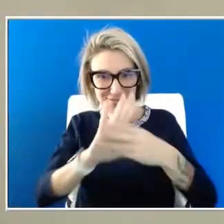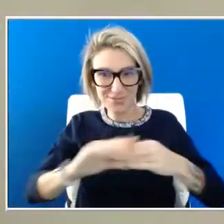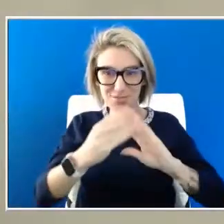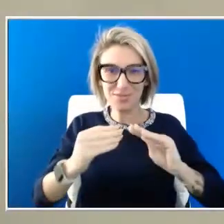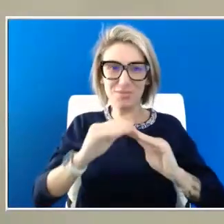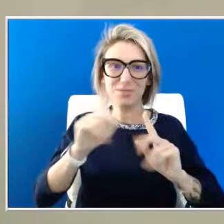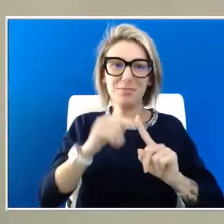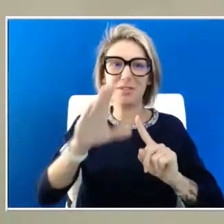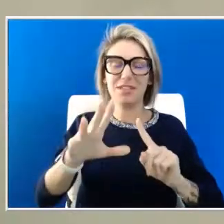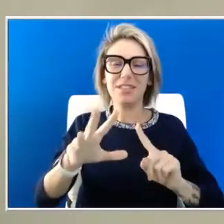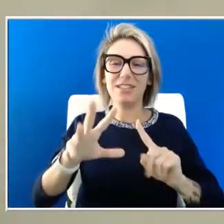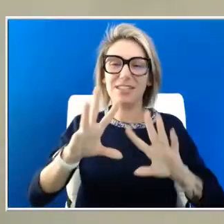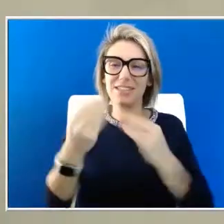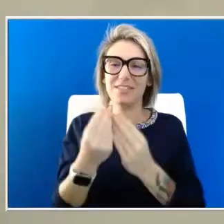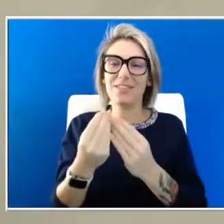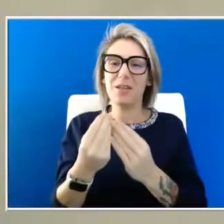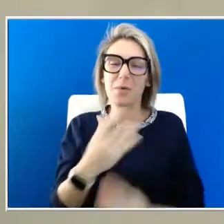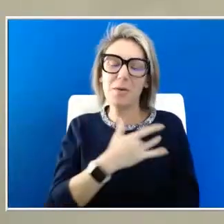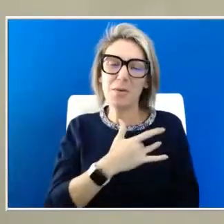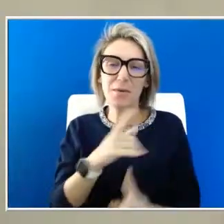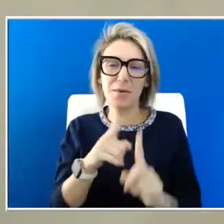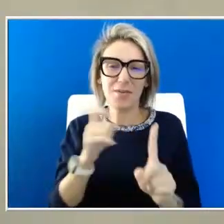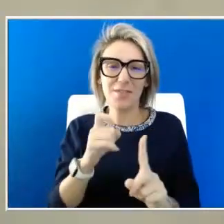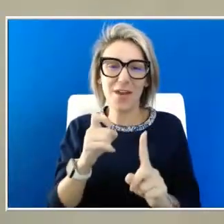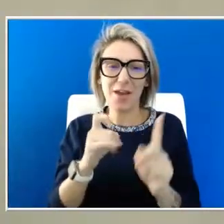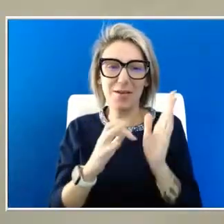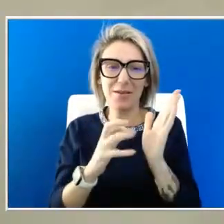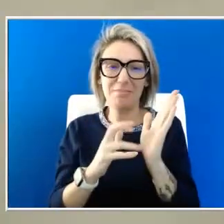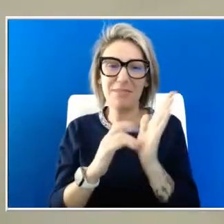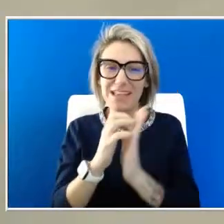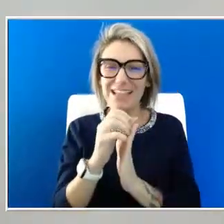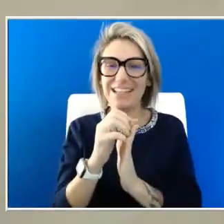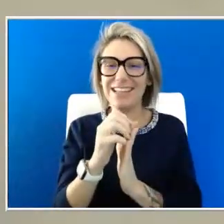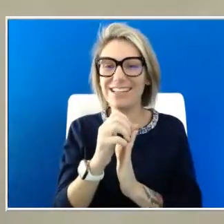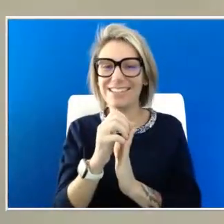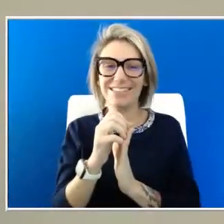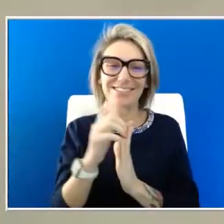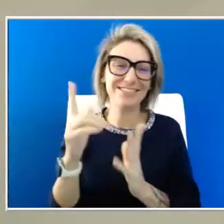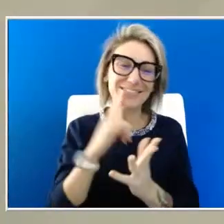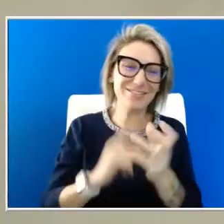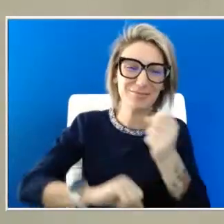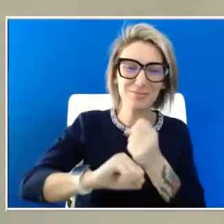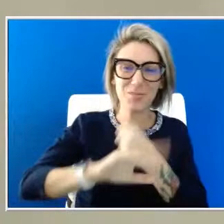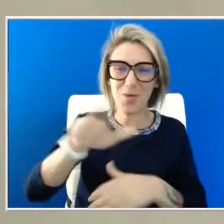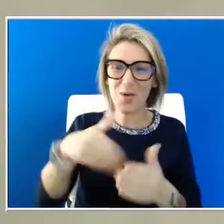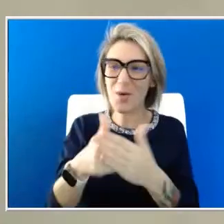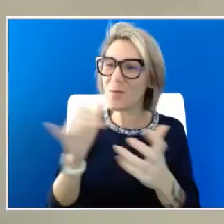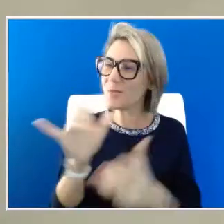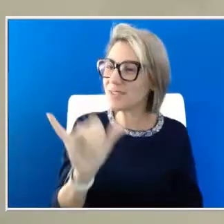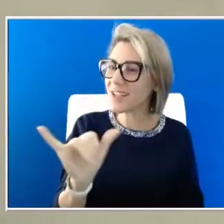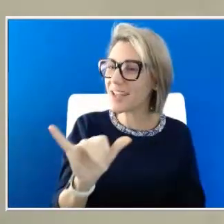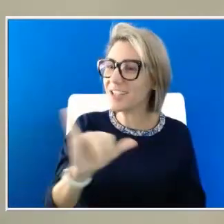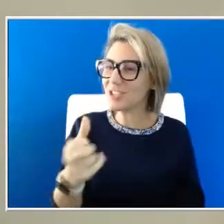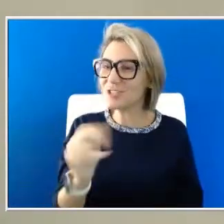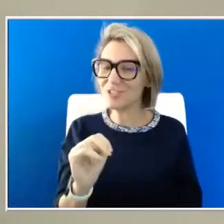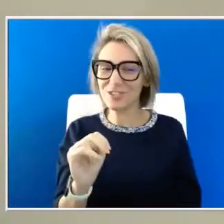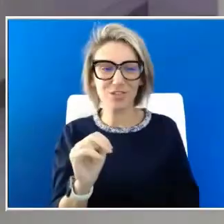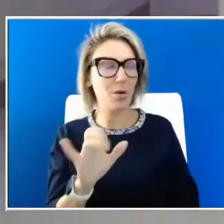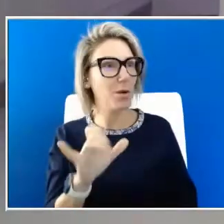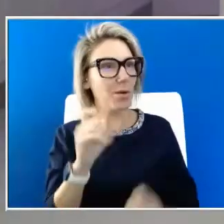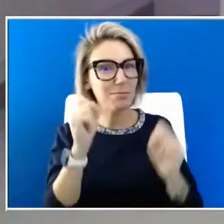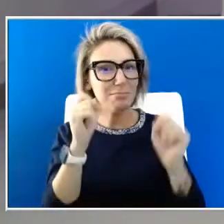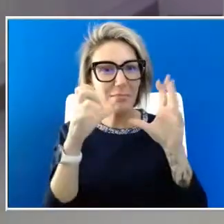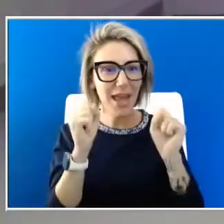his family being touched with cancer, and so it was really important to come out and support you all. What was that like, Gene? It was